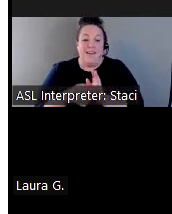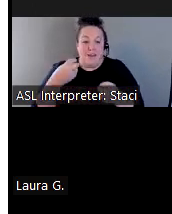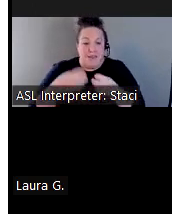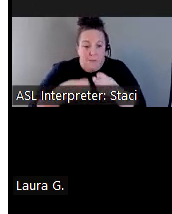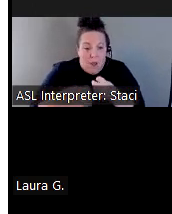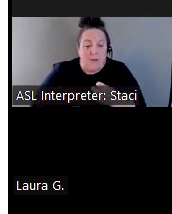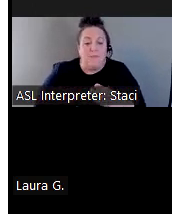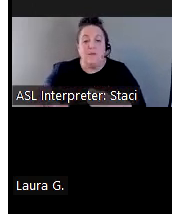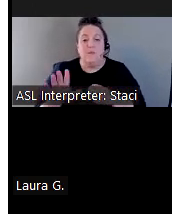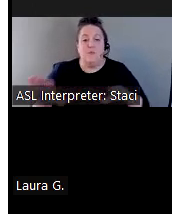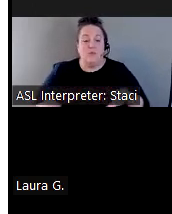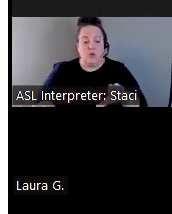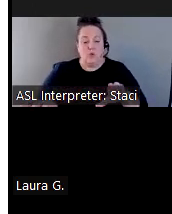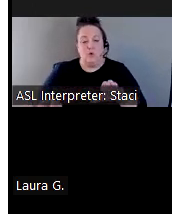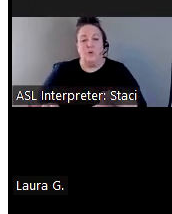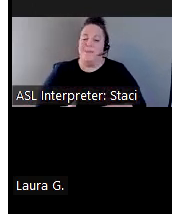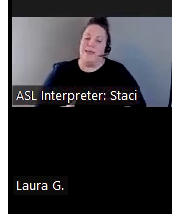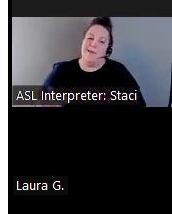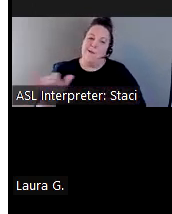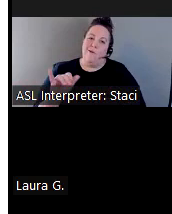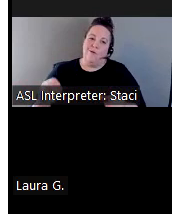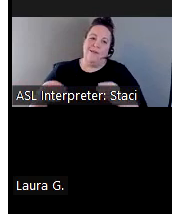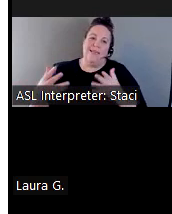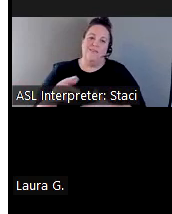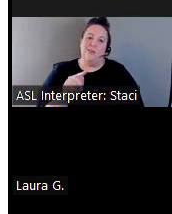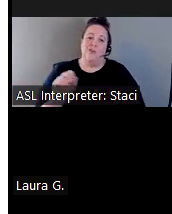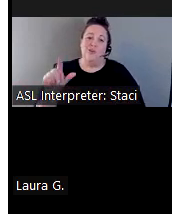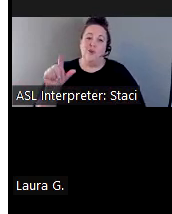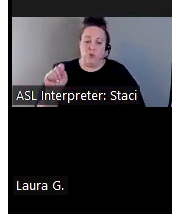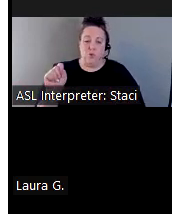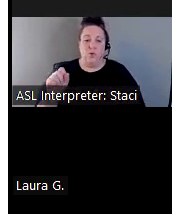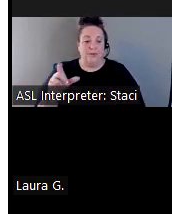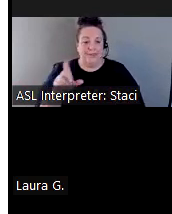are, what you can do, but also give you the toolbox that you need